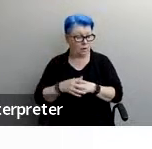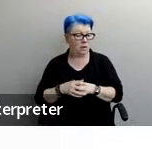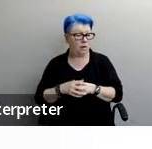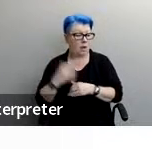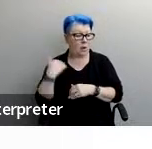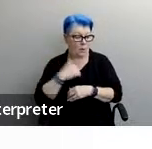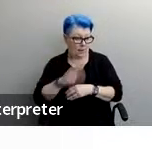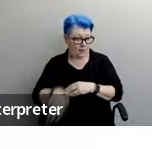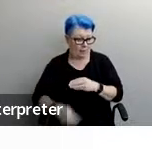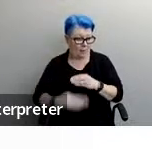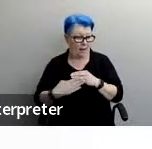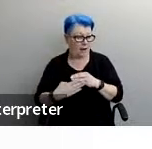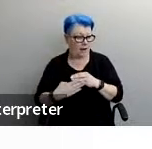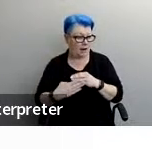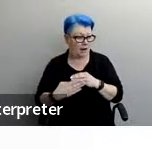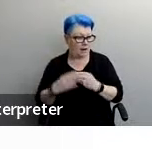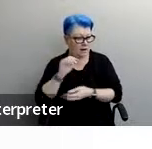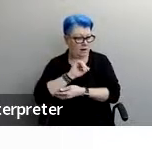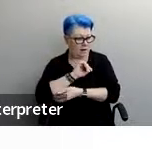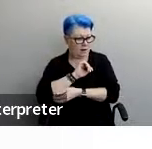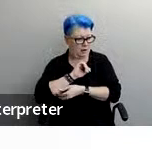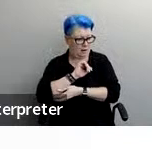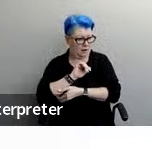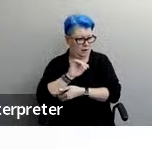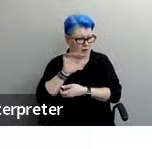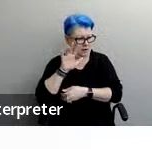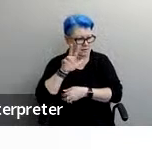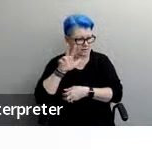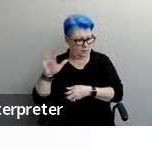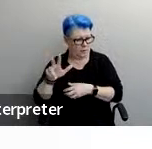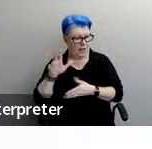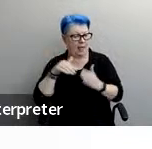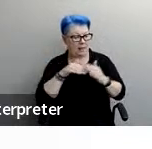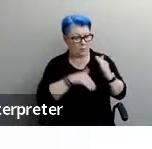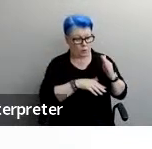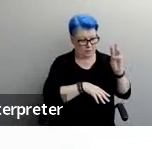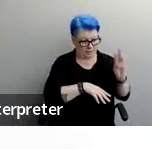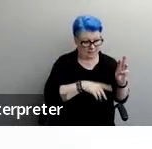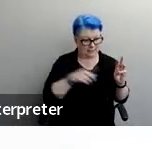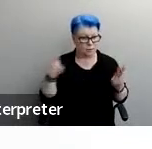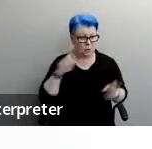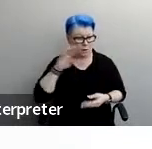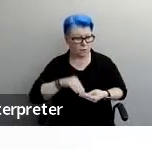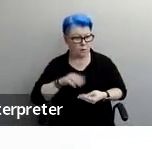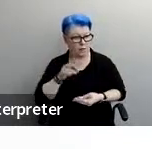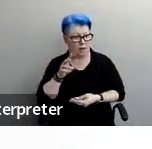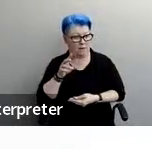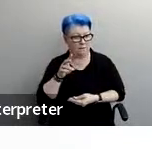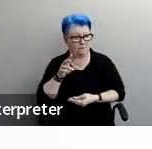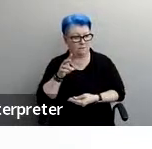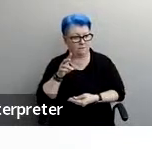in 22-23, we added 53 and reduced by 6 for a total of 47. So over the last 3 years, we've